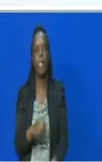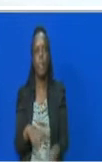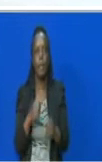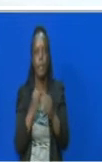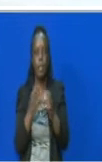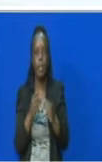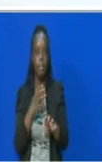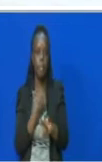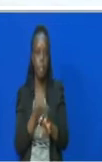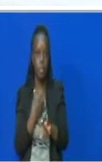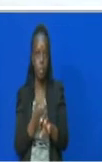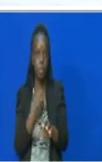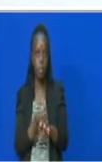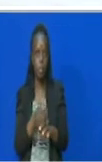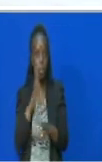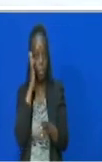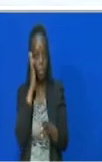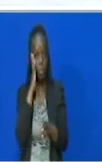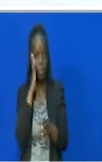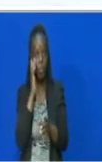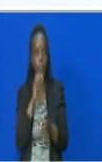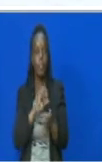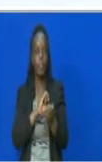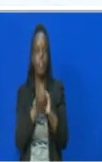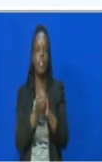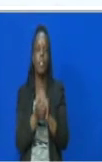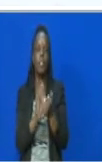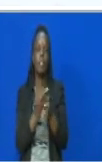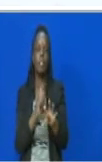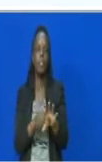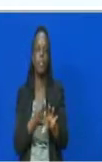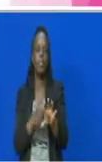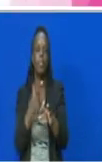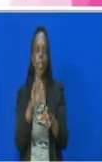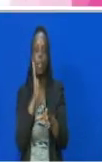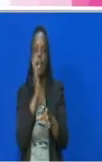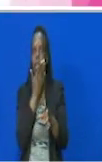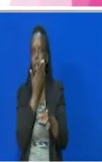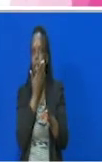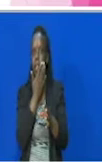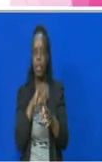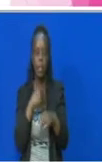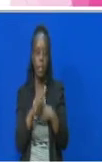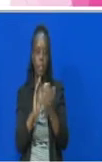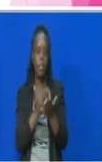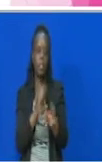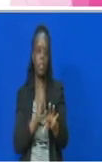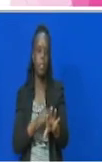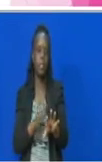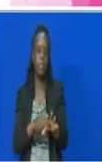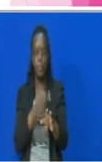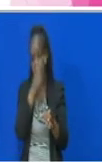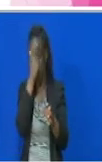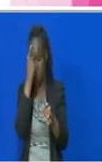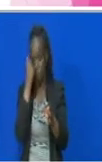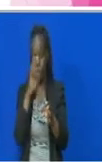Many metals, we know that they change their colors after some time due to some